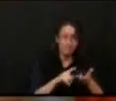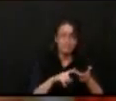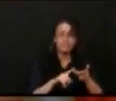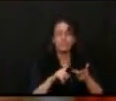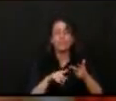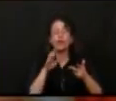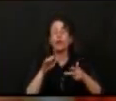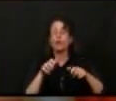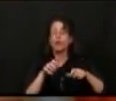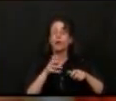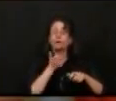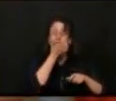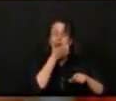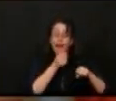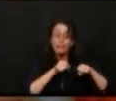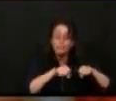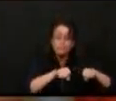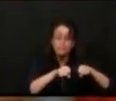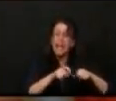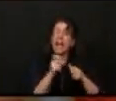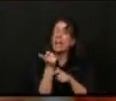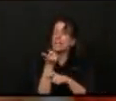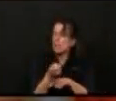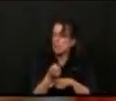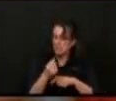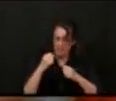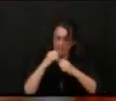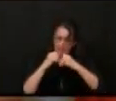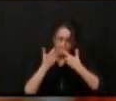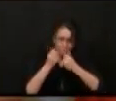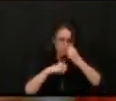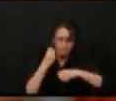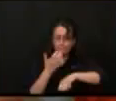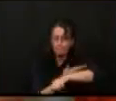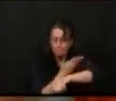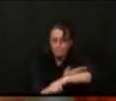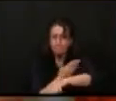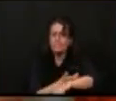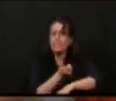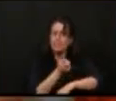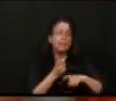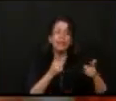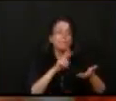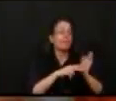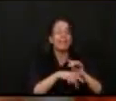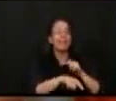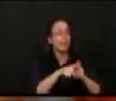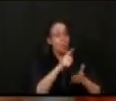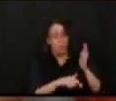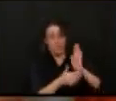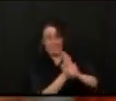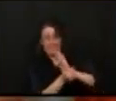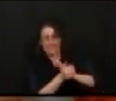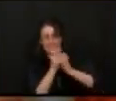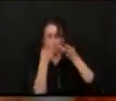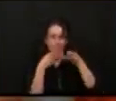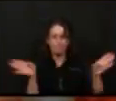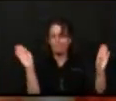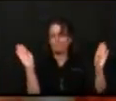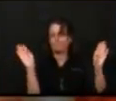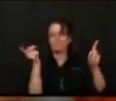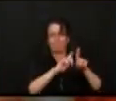light construction. And so there's a pretty wide berth of knowledge for this position to